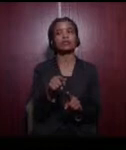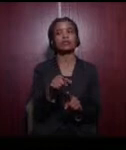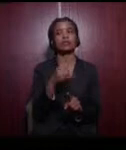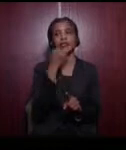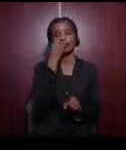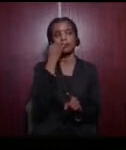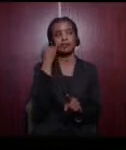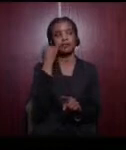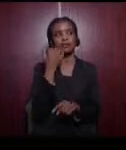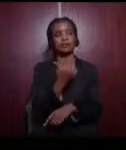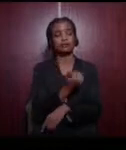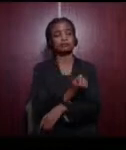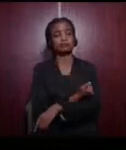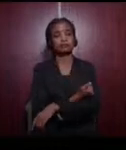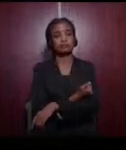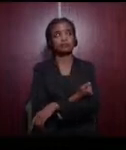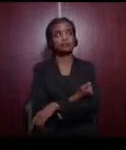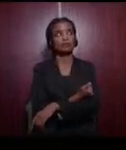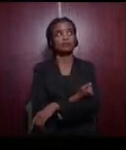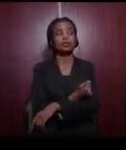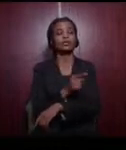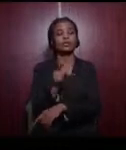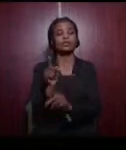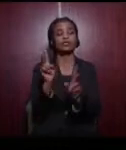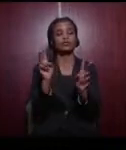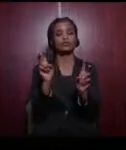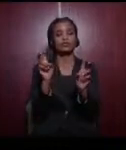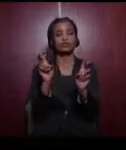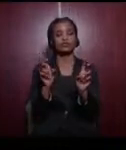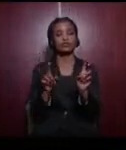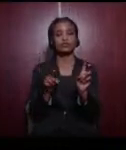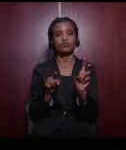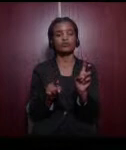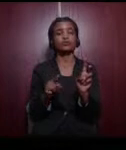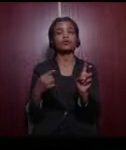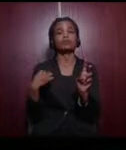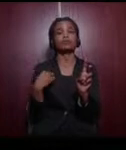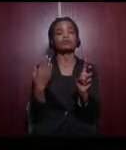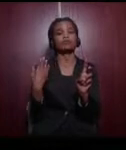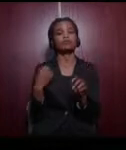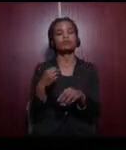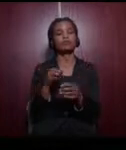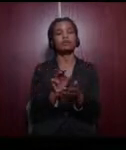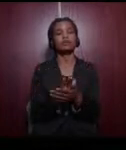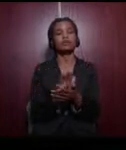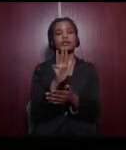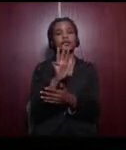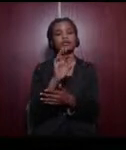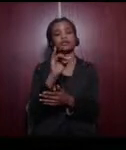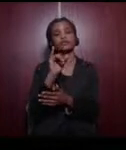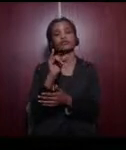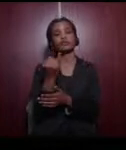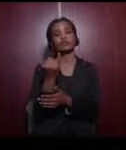19 January this year, I was one of fellow honorables who participated at Johannesburg